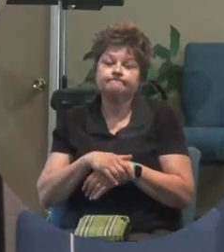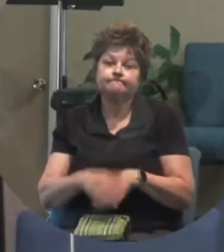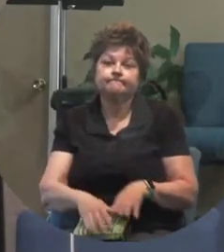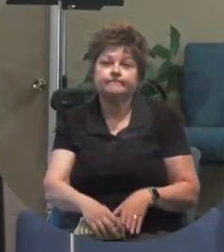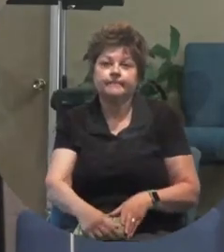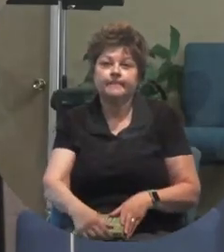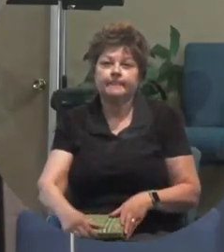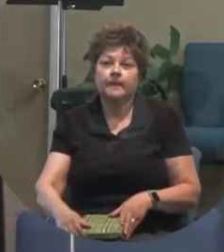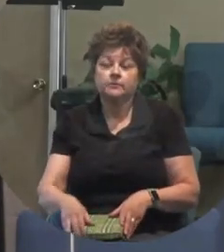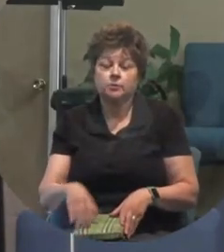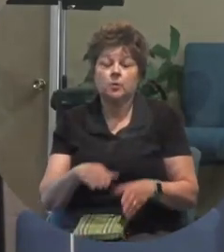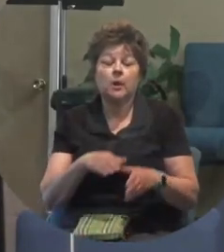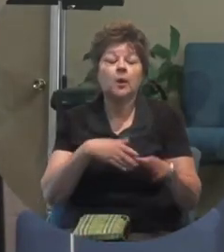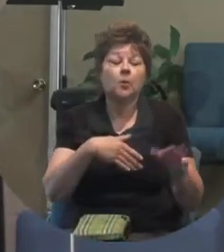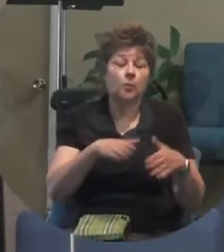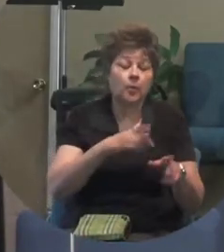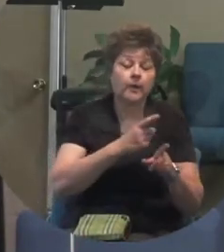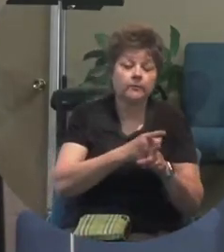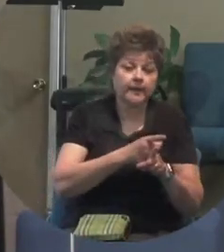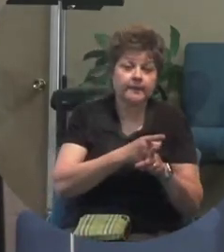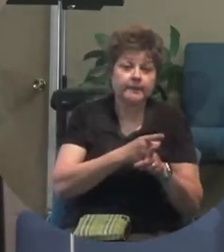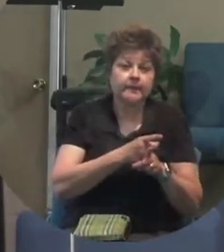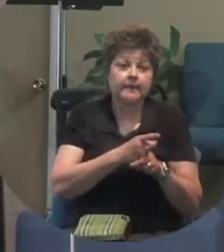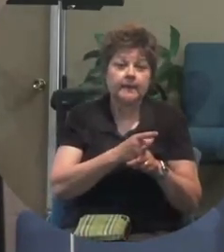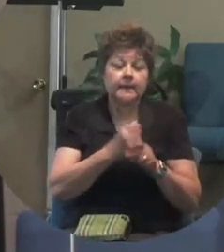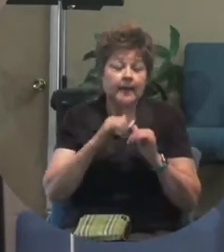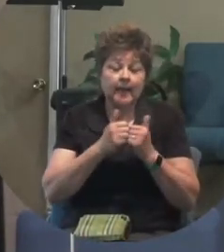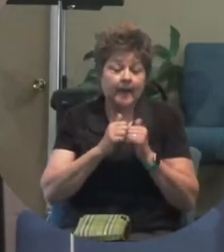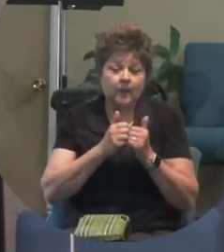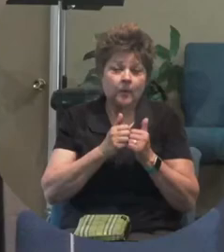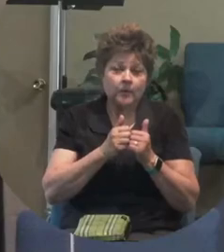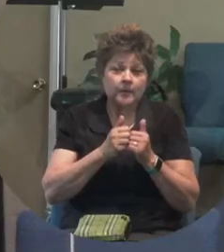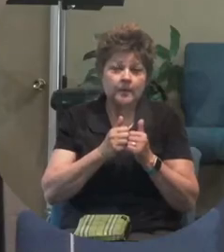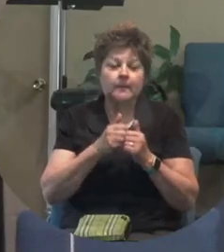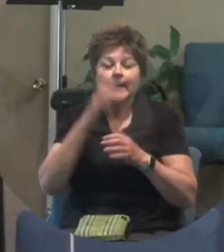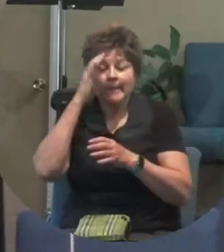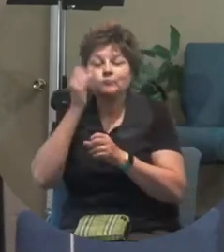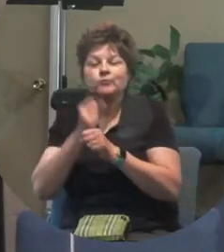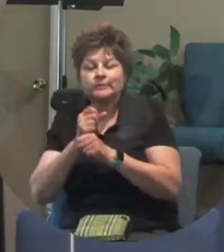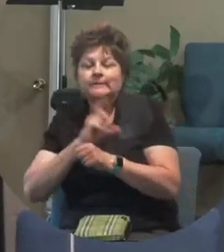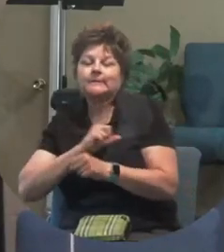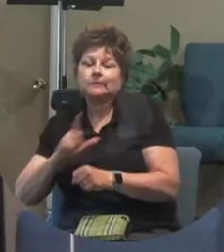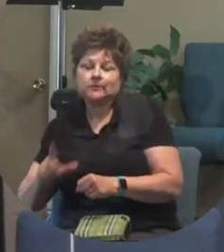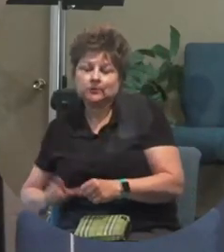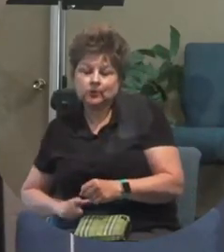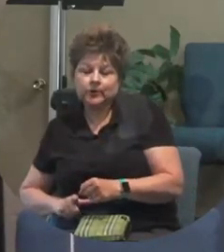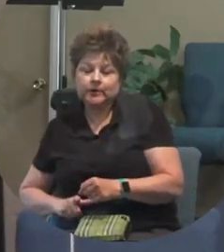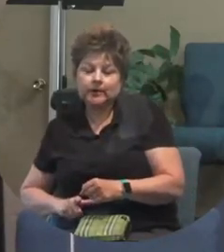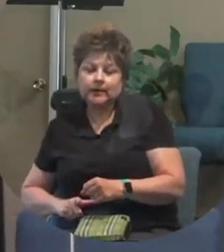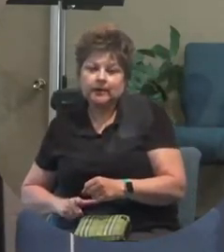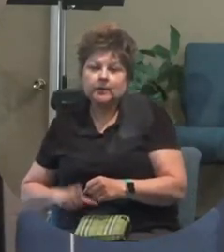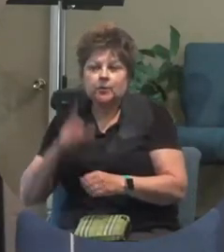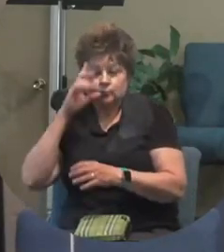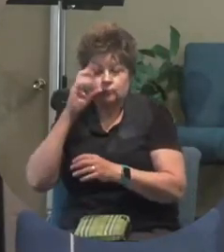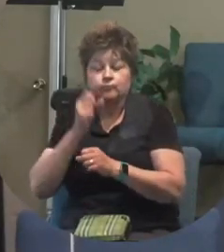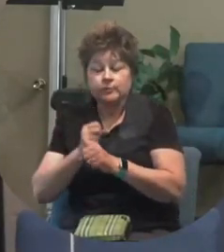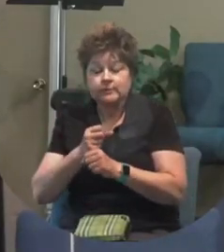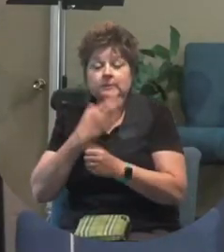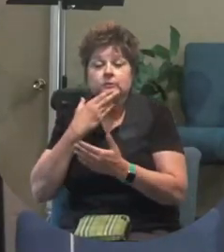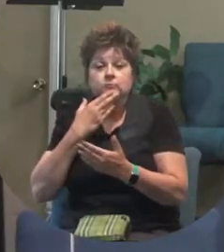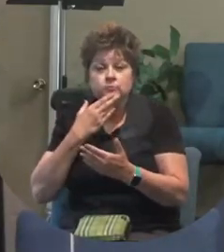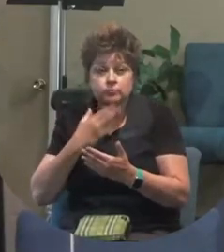So walk rightly, son, and you walk rightly by trusting the Lord. Trusting in his goodness,